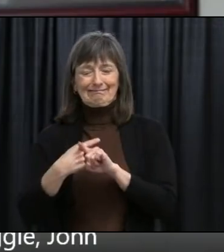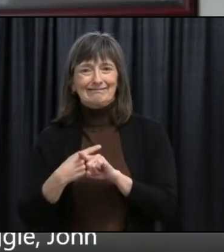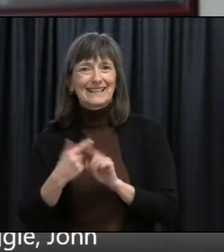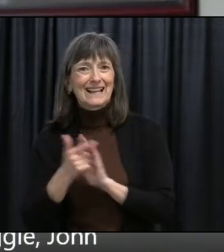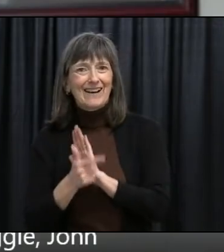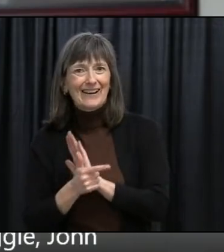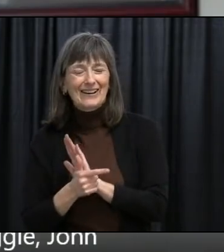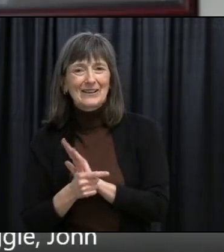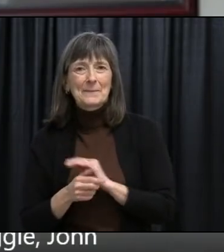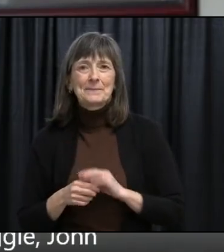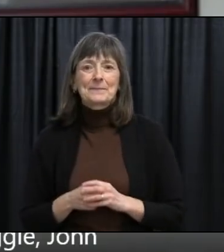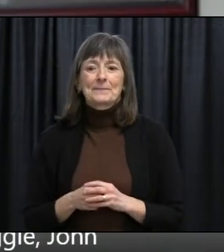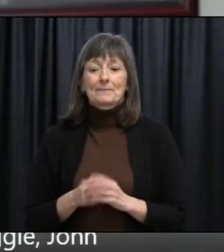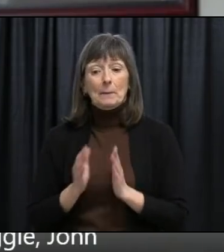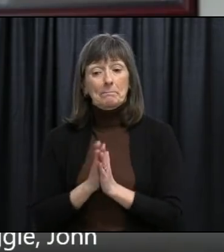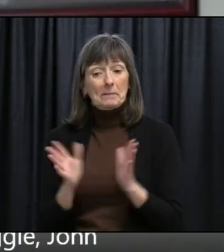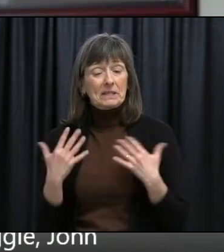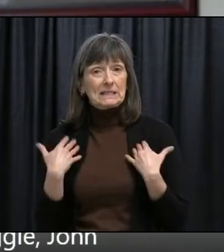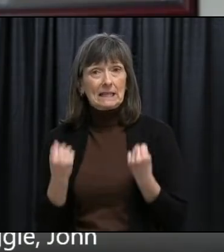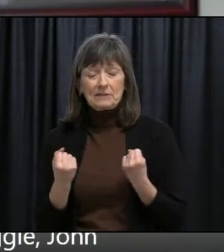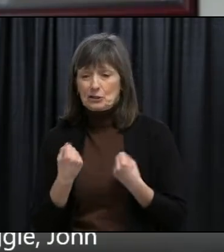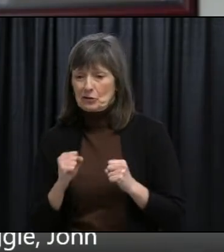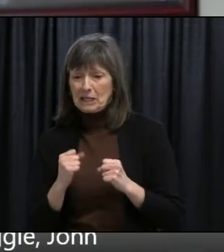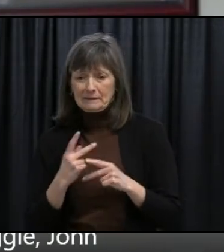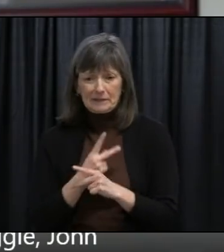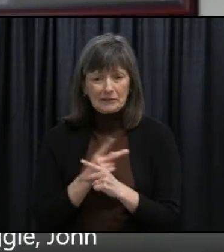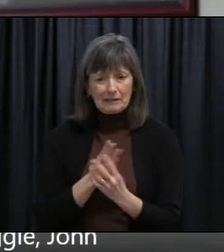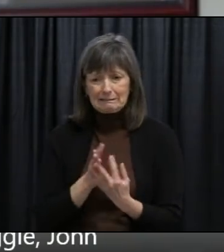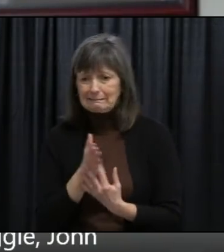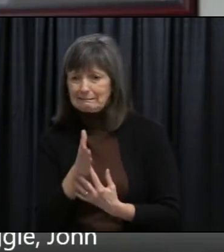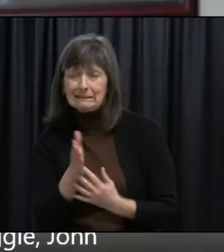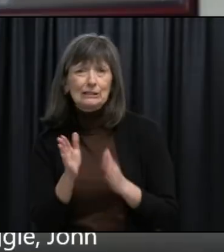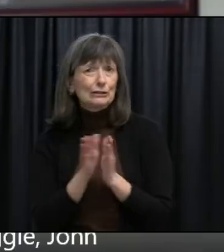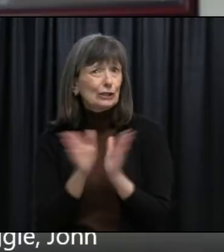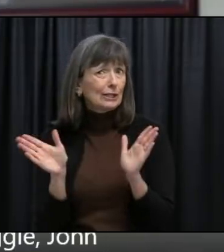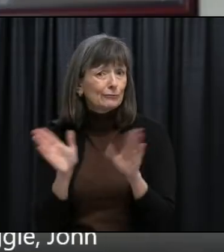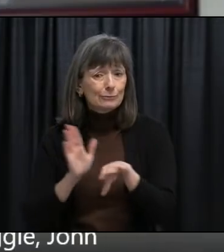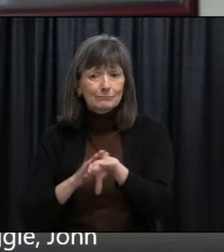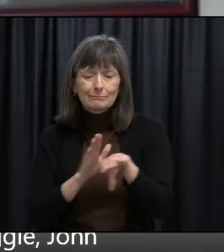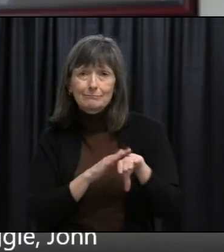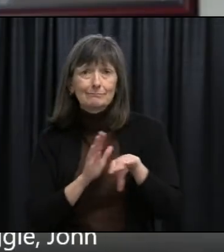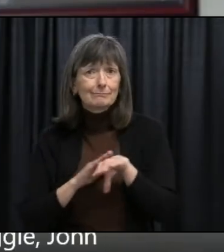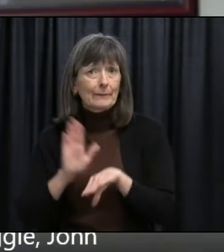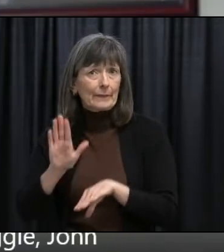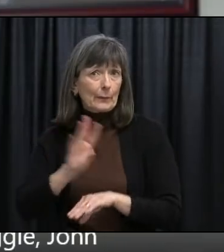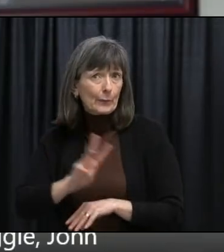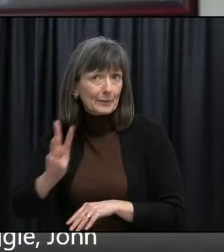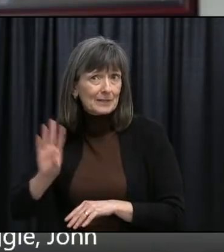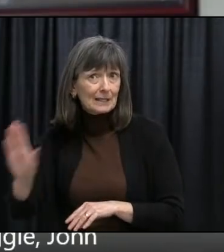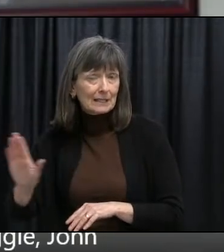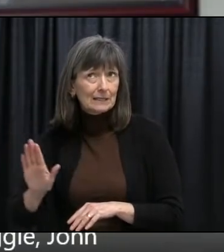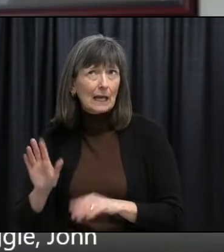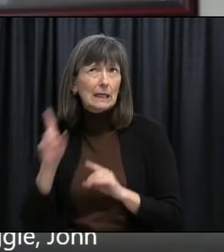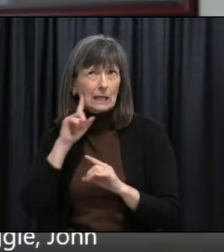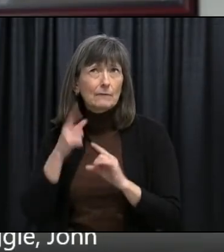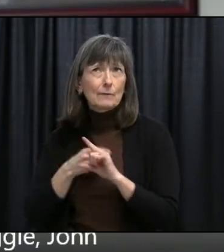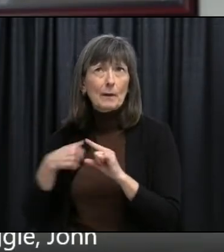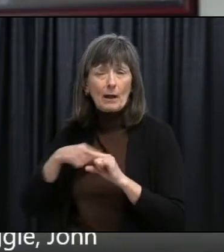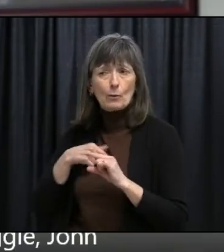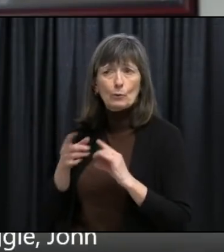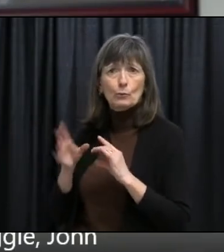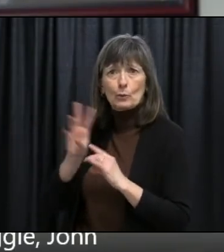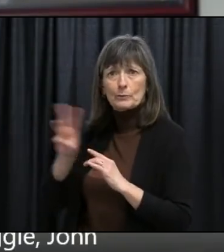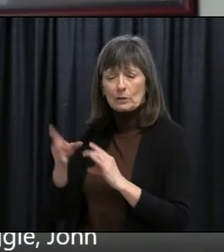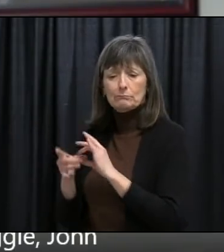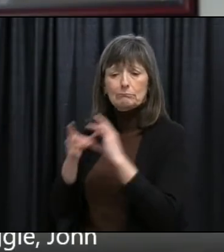to navigate this with some general guidelines, and they are available on their website, and I think they're even linked from ours too.